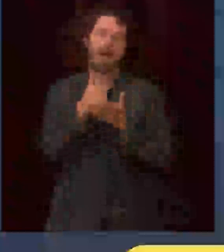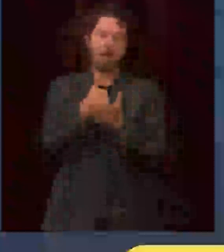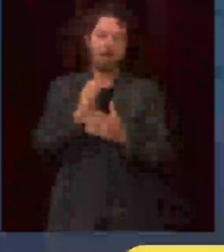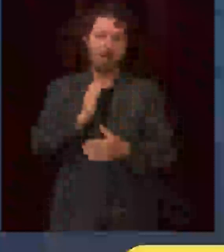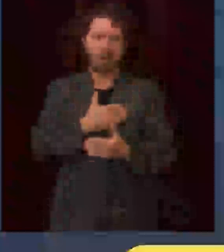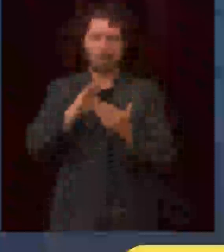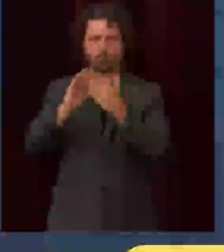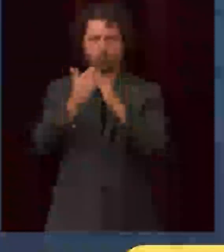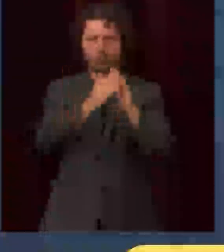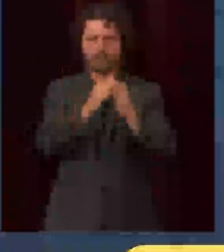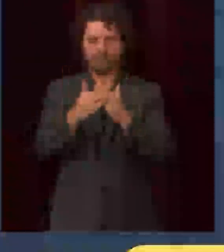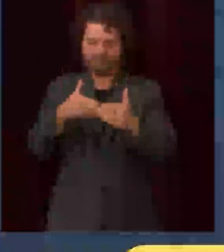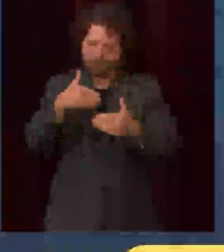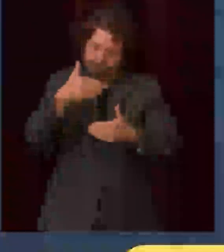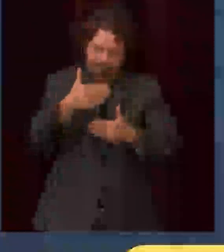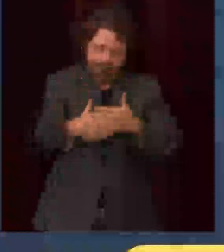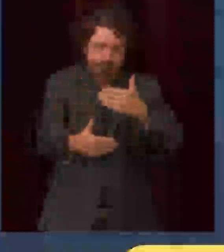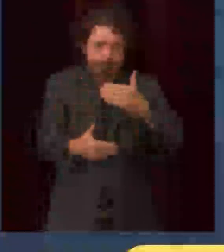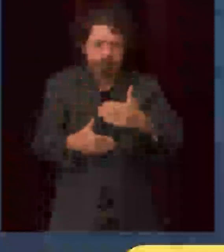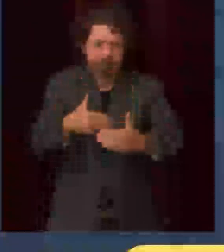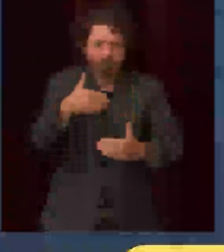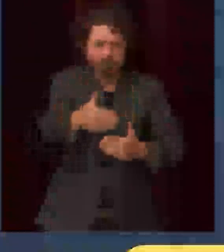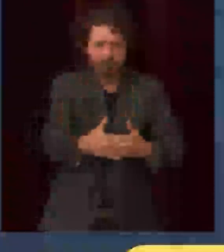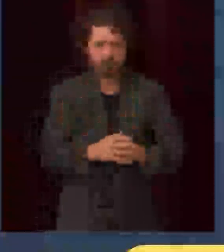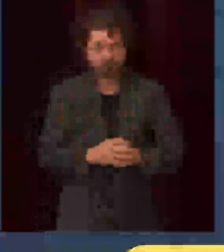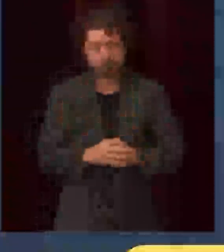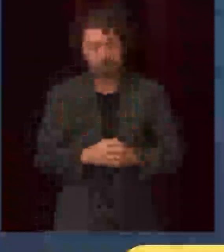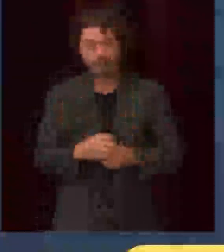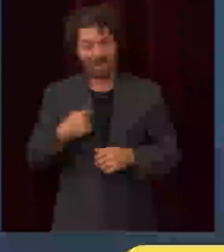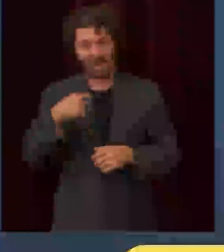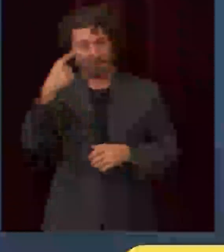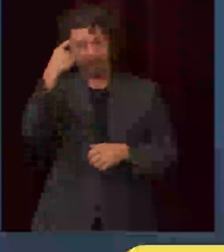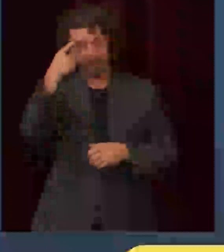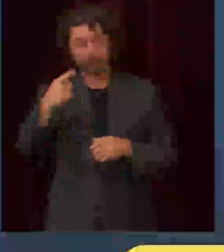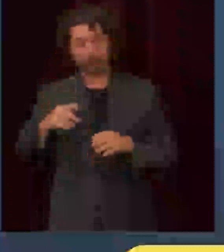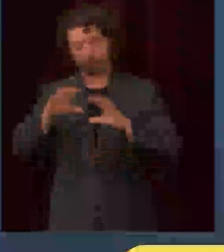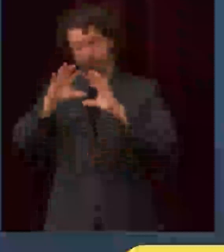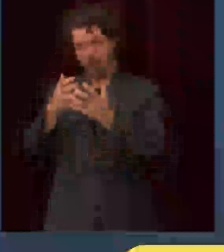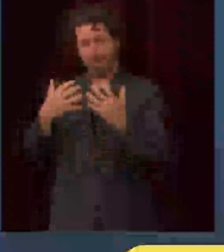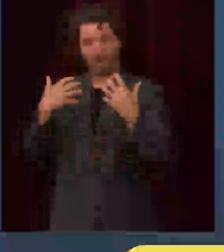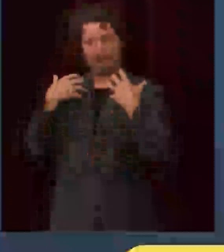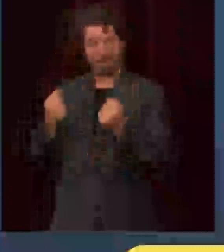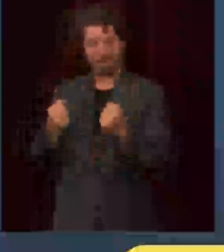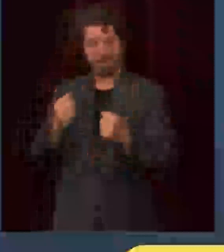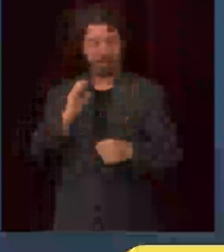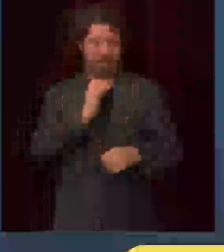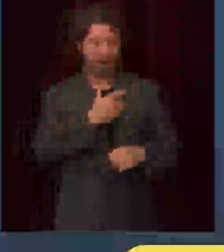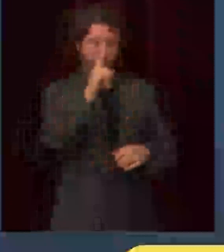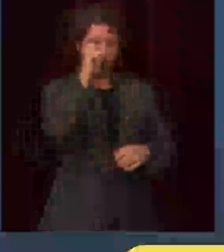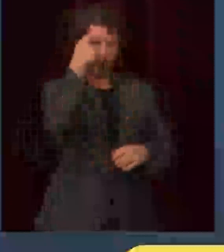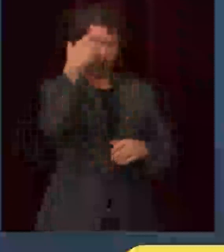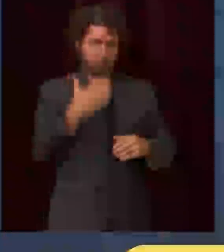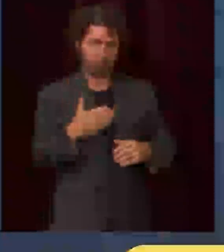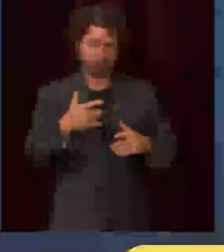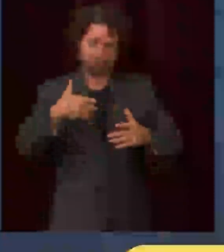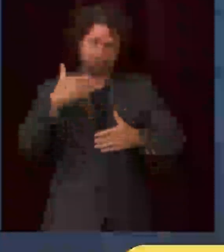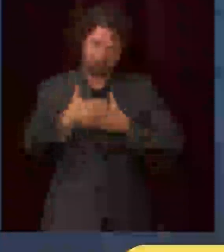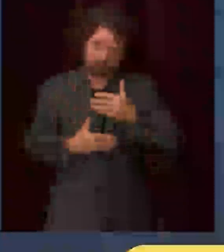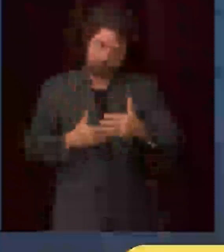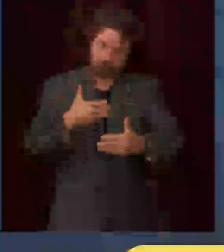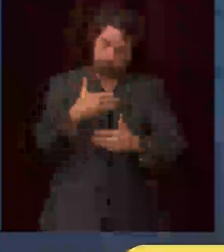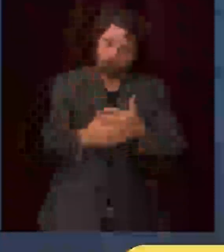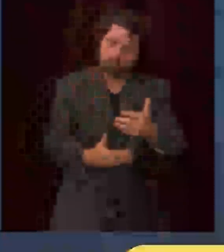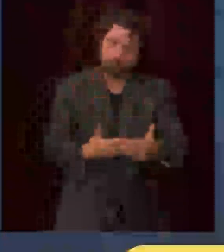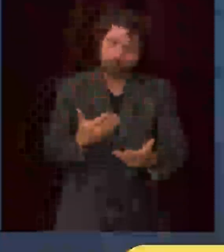metrics regularly, all the time, and may dial up and may dial back. I really have to defer to the governor and the secretary on